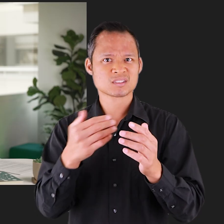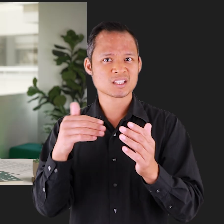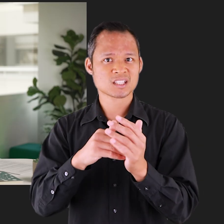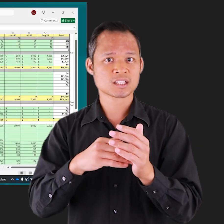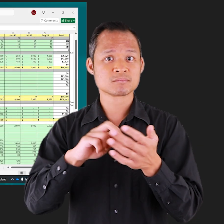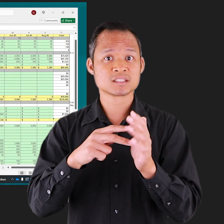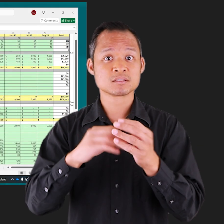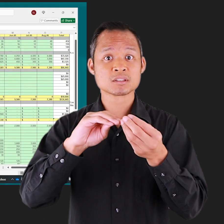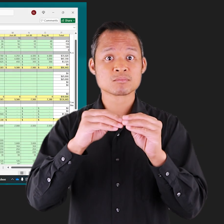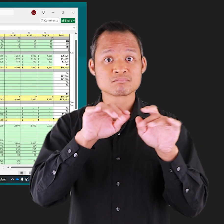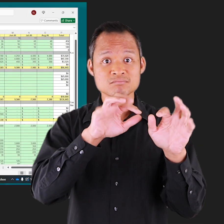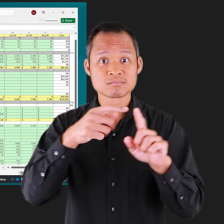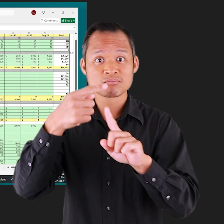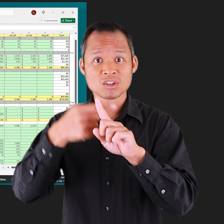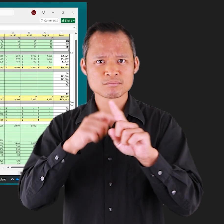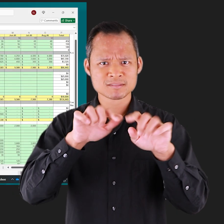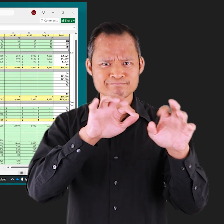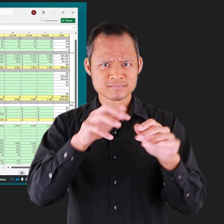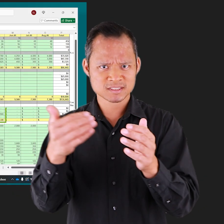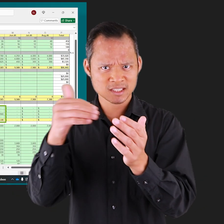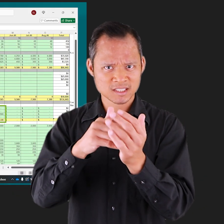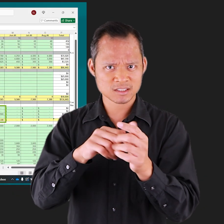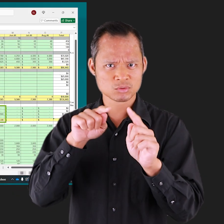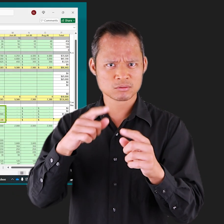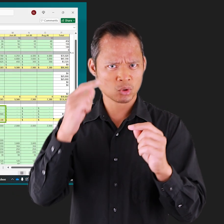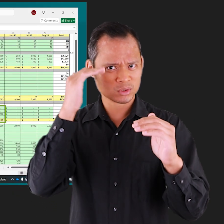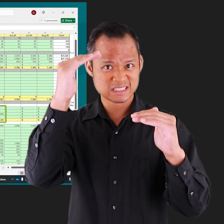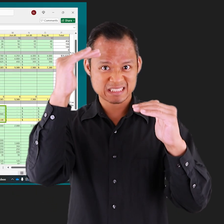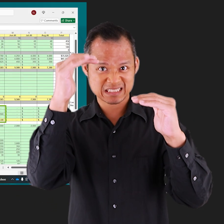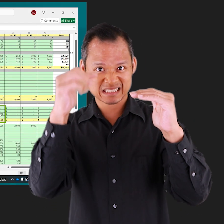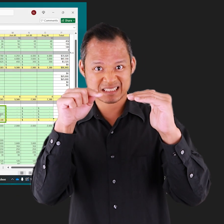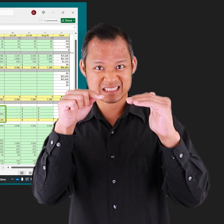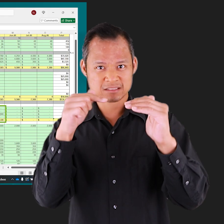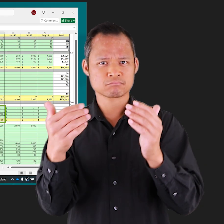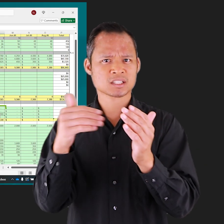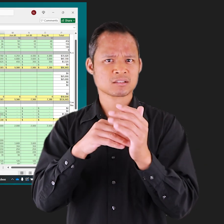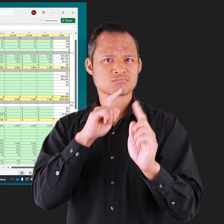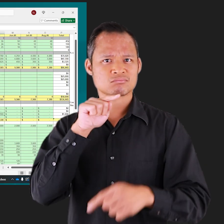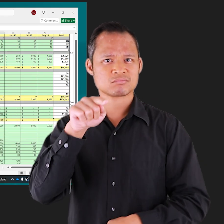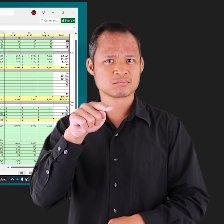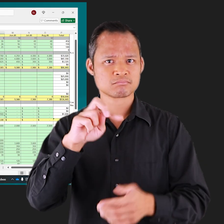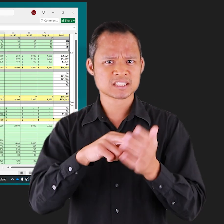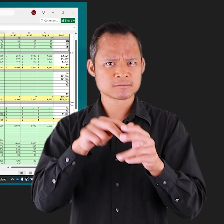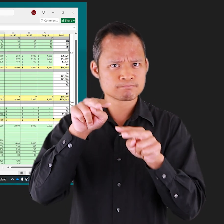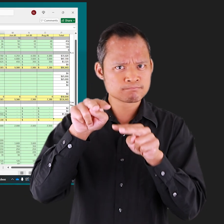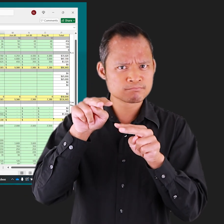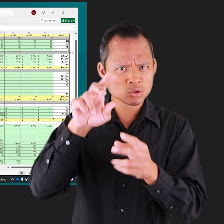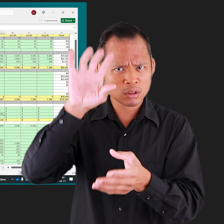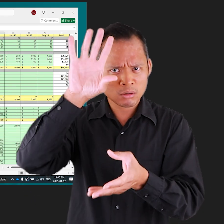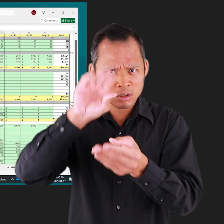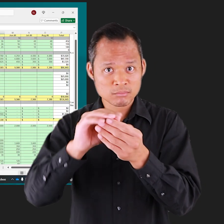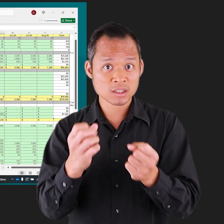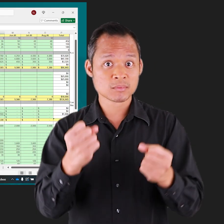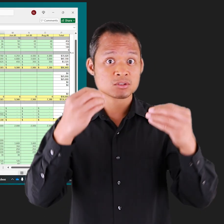will reorder. They just put the number in the month they will reorder. Know your sales depletion reorders. This means